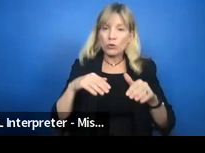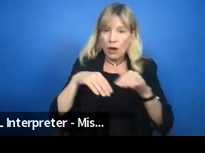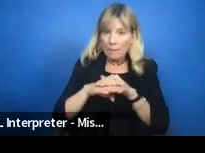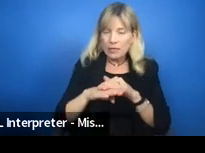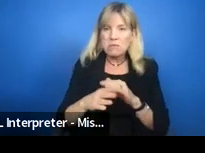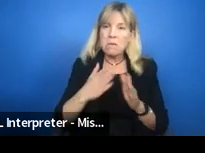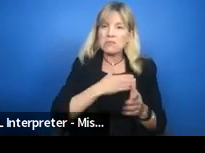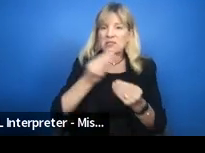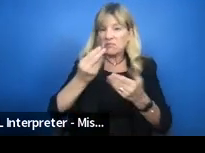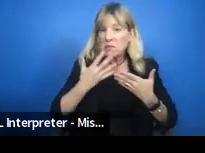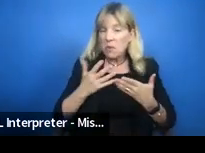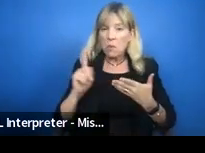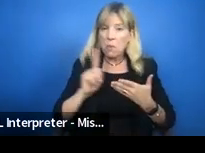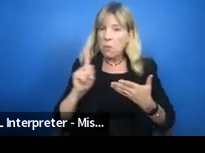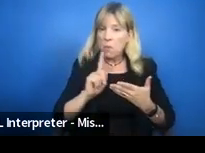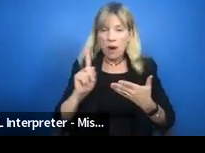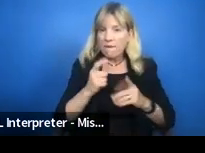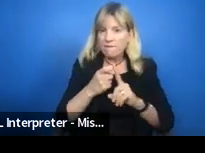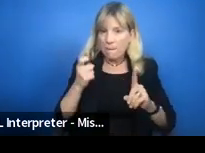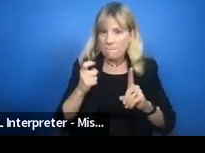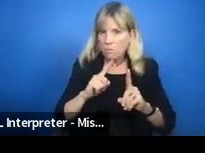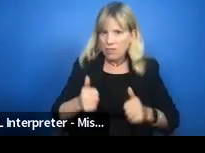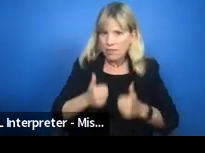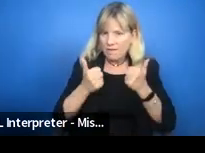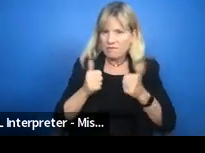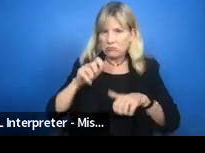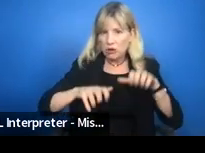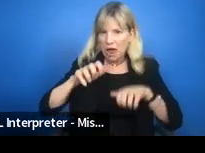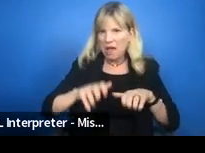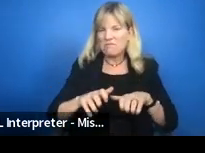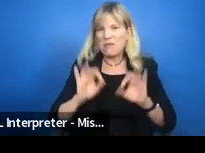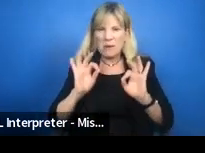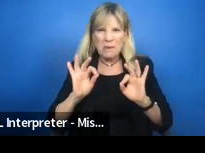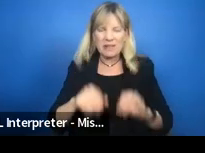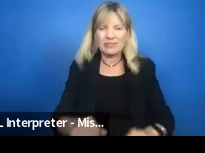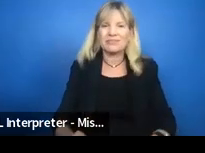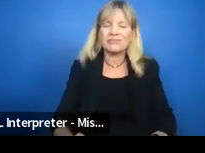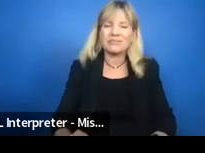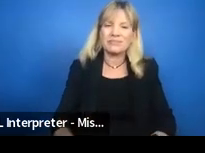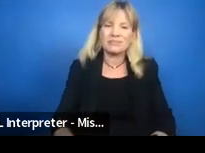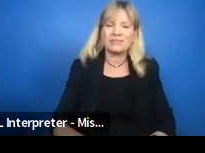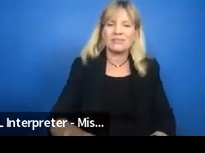us know where you are tuning in from, that would be terrific.